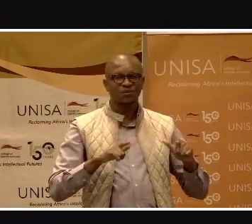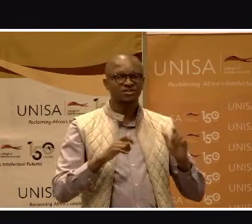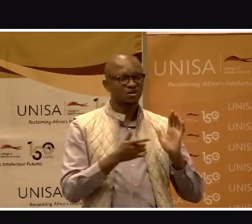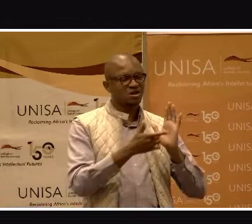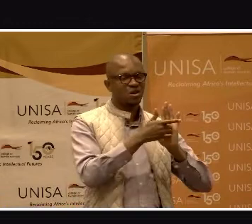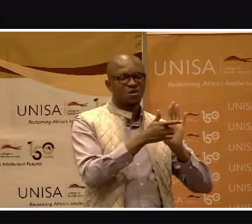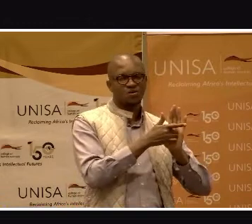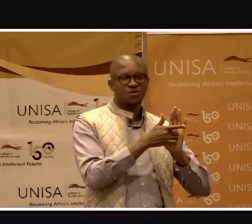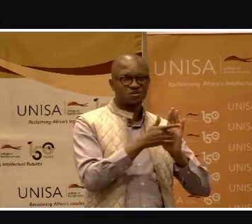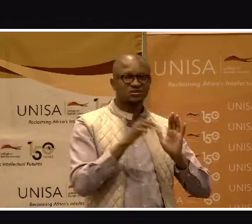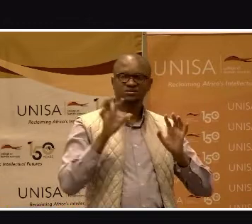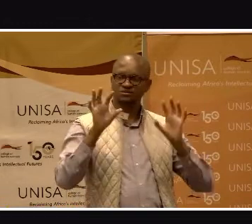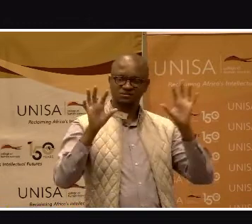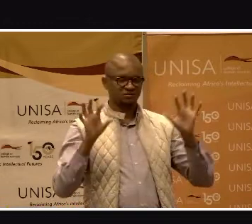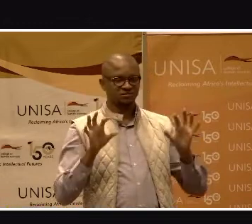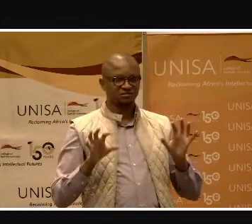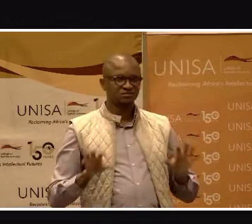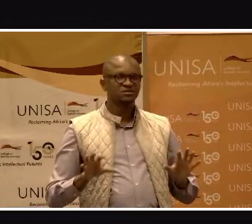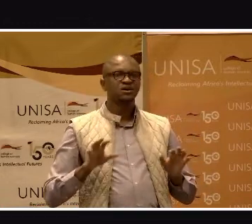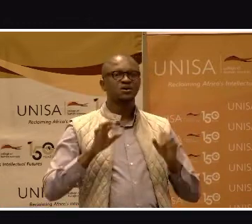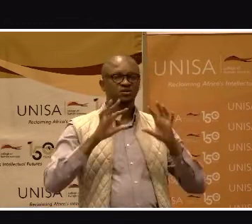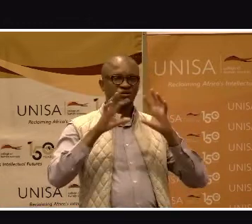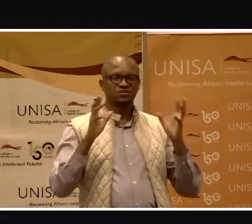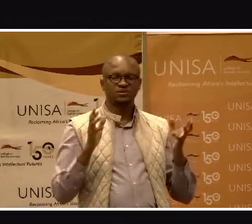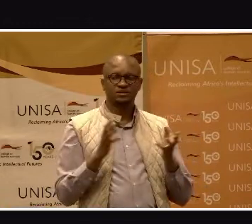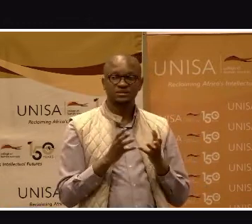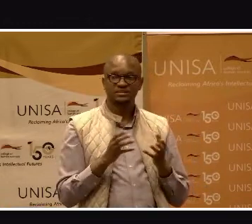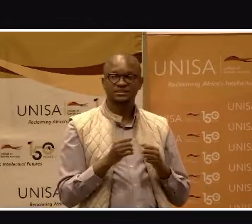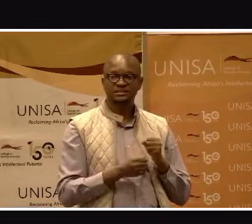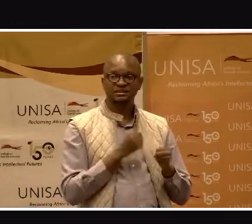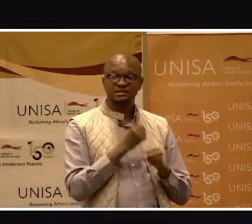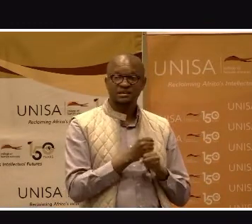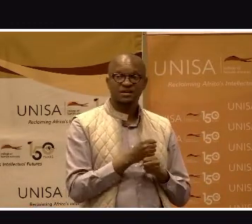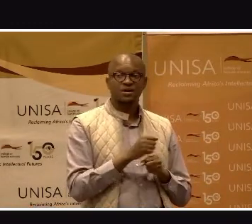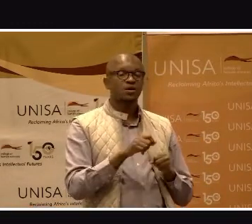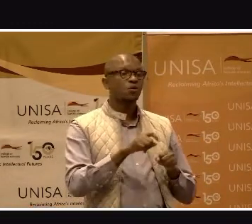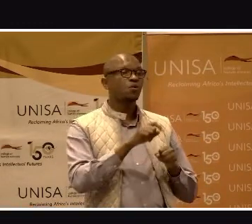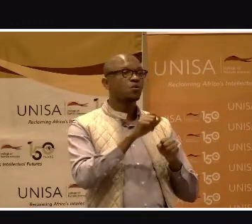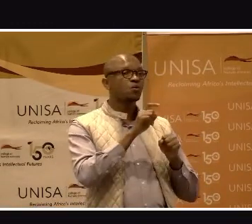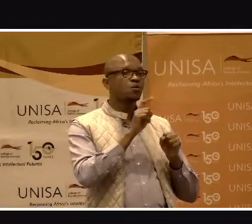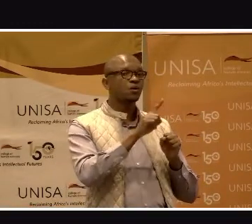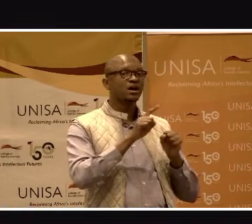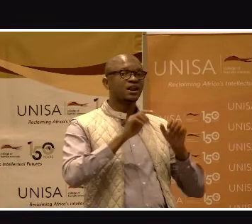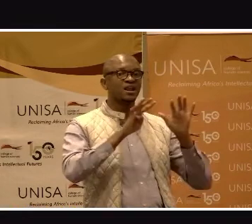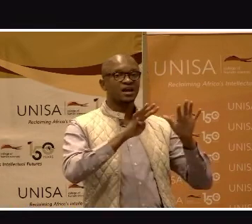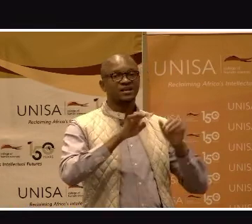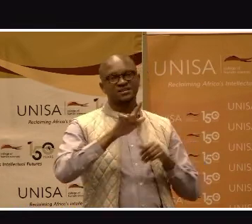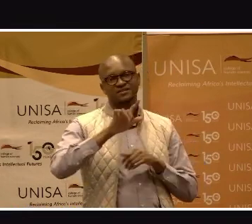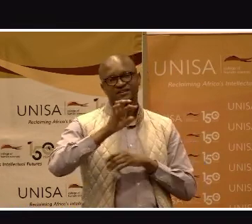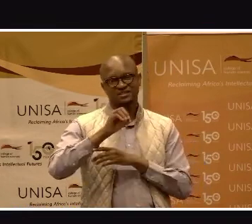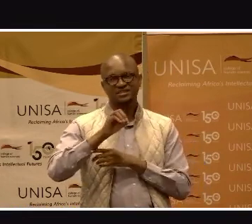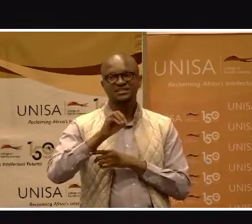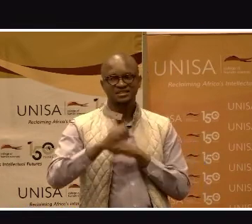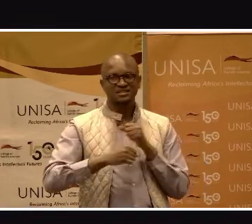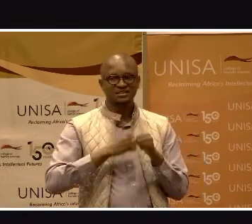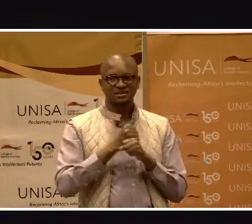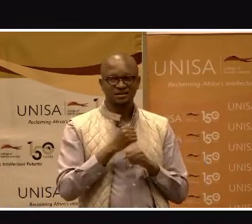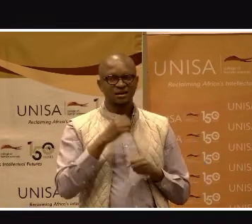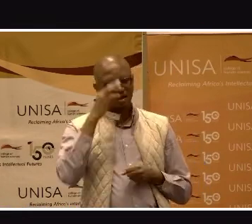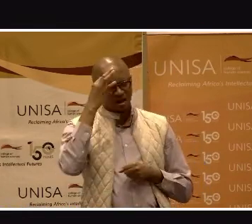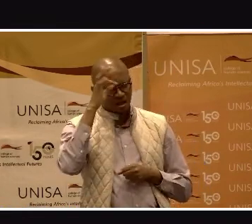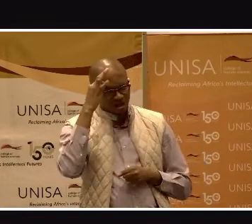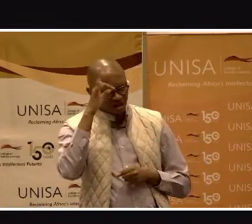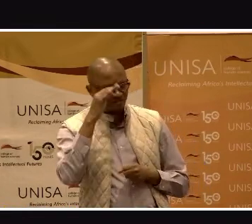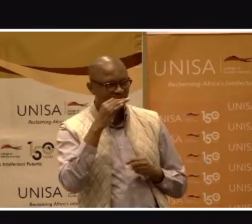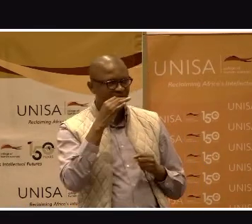that too in 1945. In 1970, which is another 25 years after, we saw government initiative,